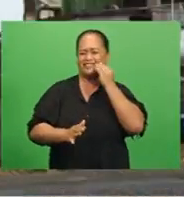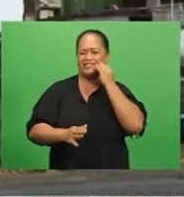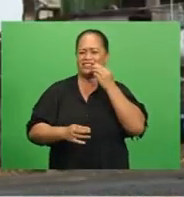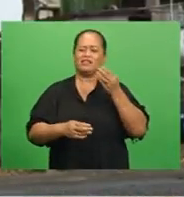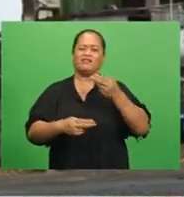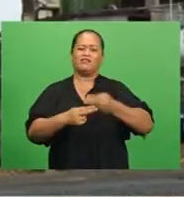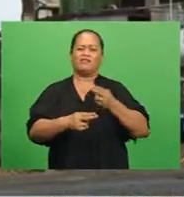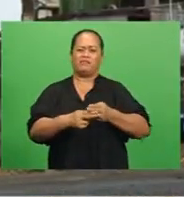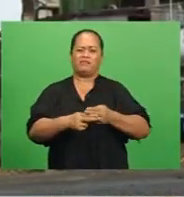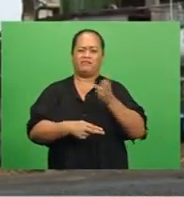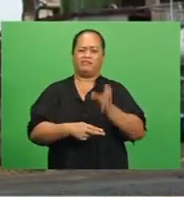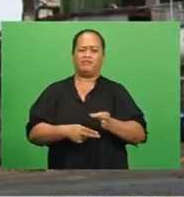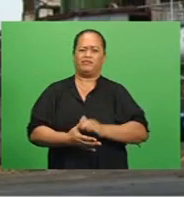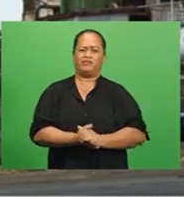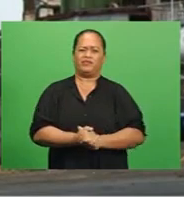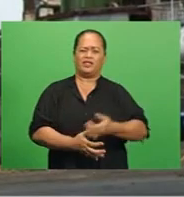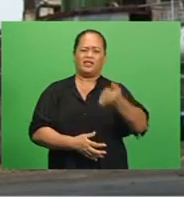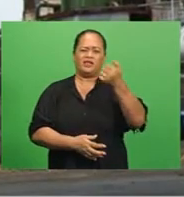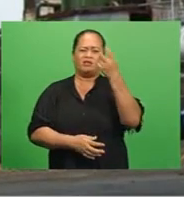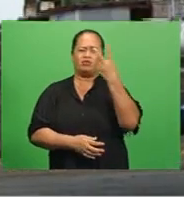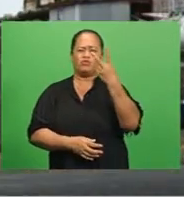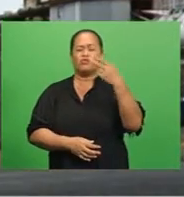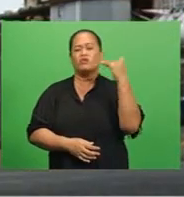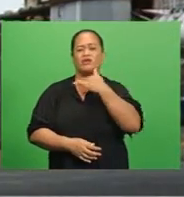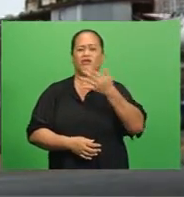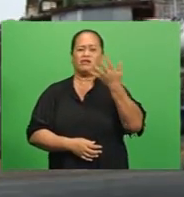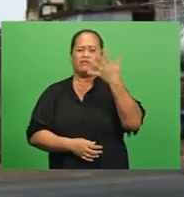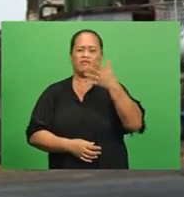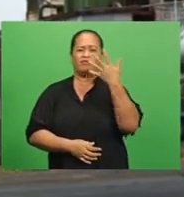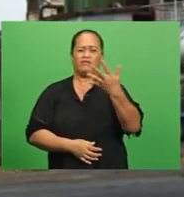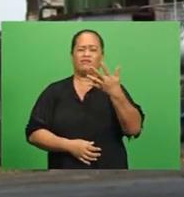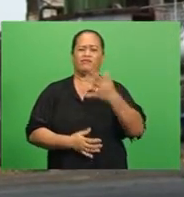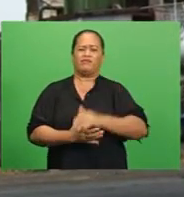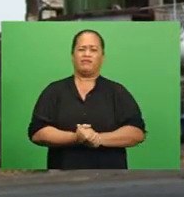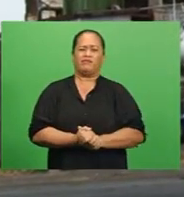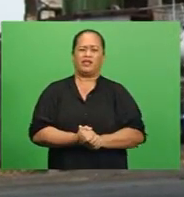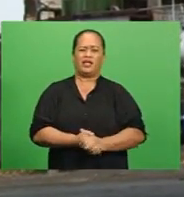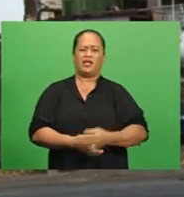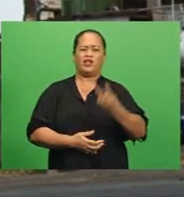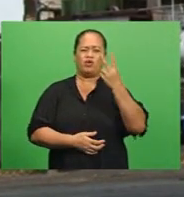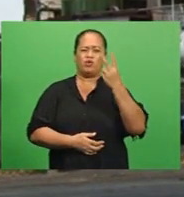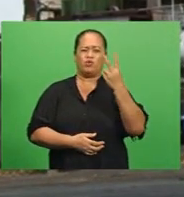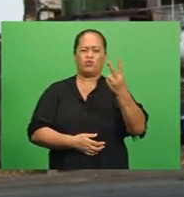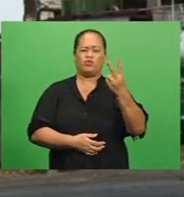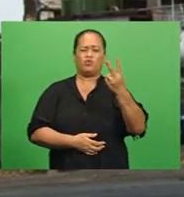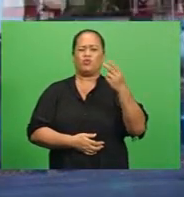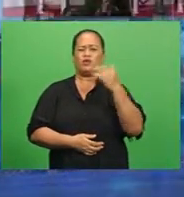loan applications valued at $239,000 were approved as of yesterday.